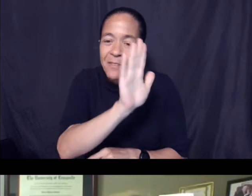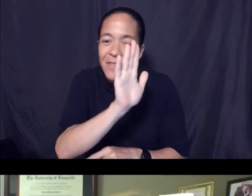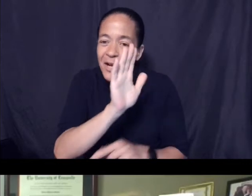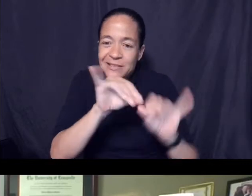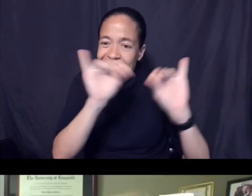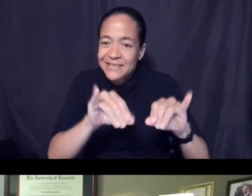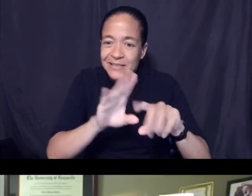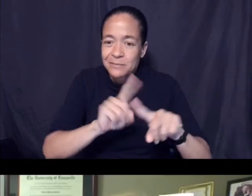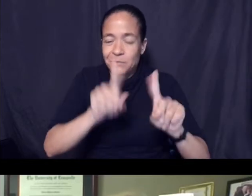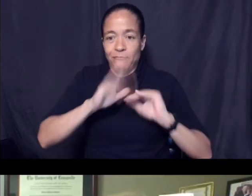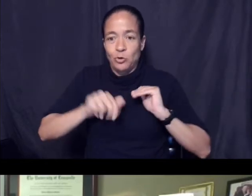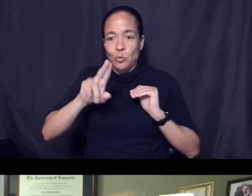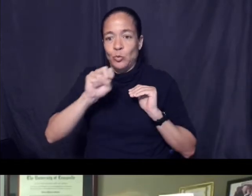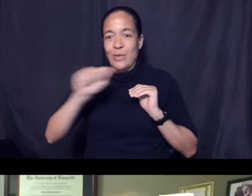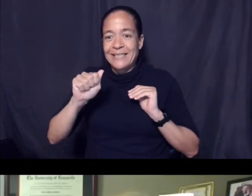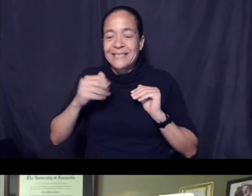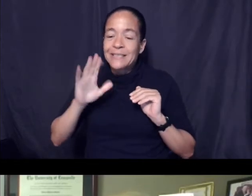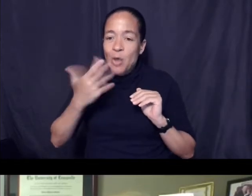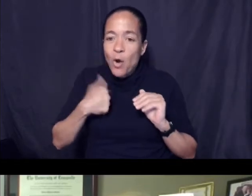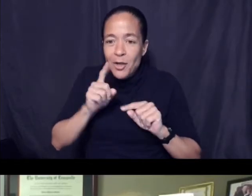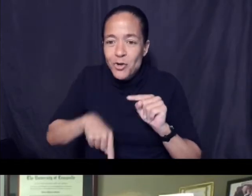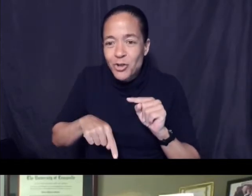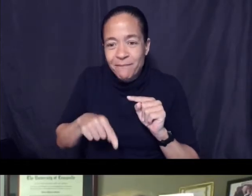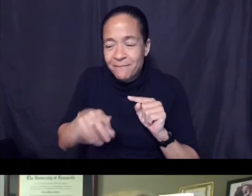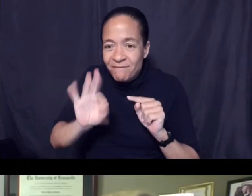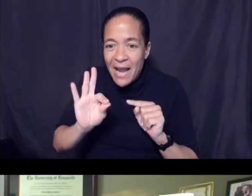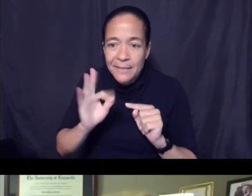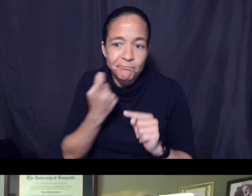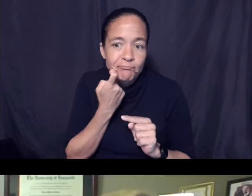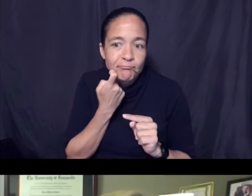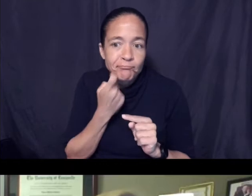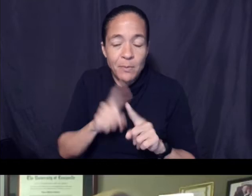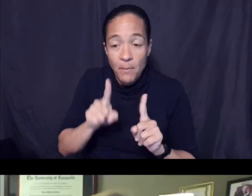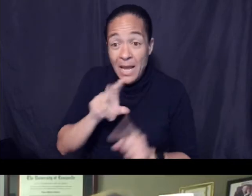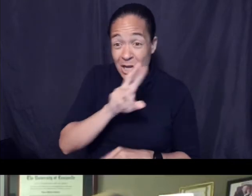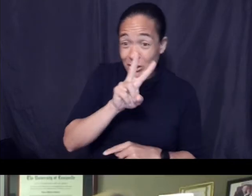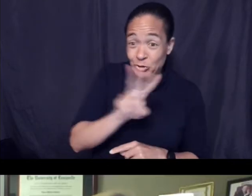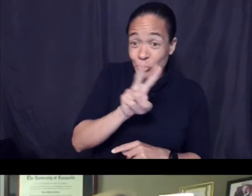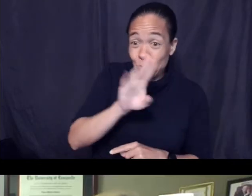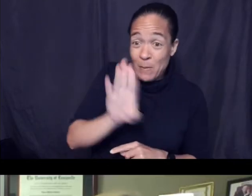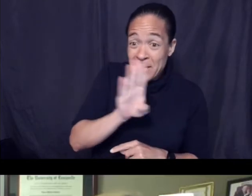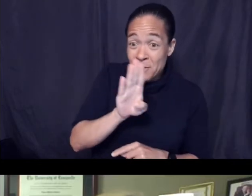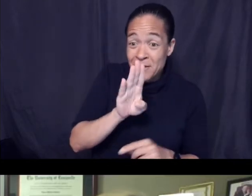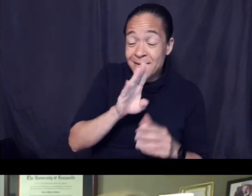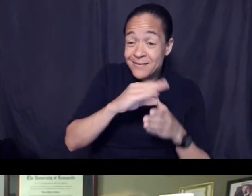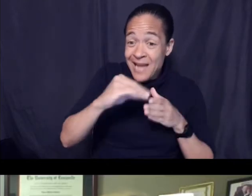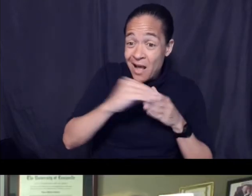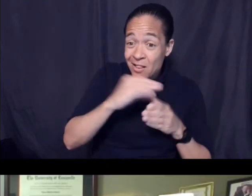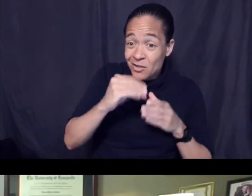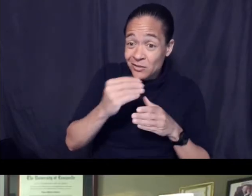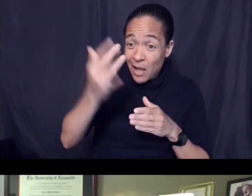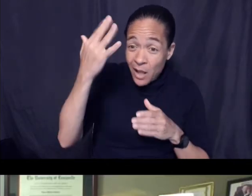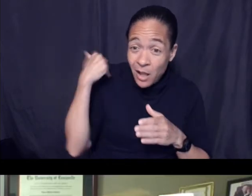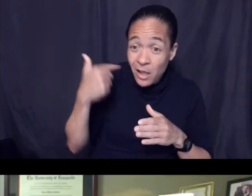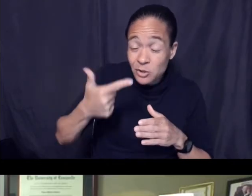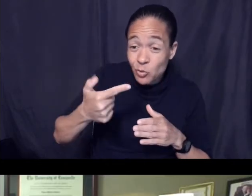scale estimates, but I could not find anything more recent than that. But if you think about what $2 billion was 20 years ago, it's a